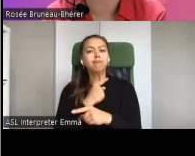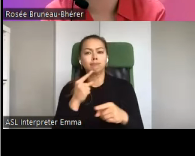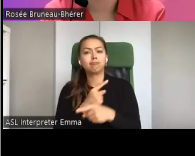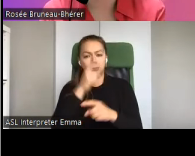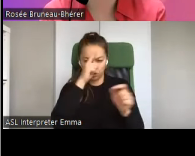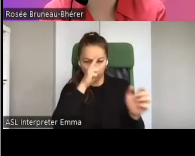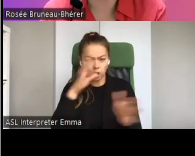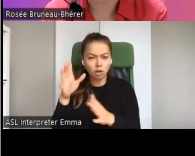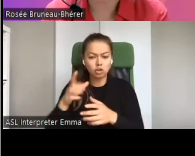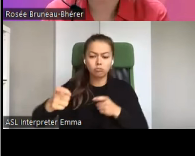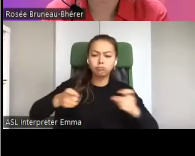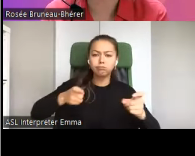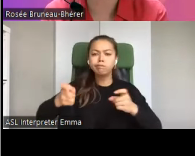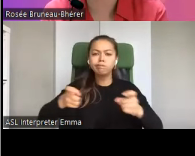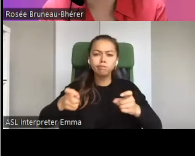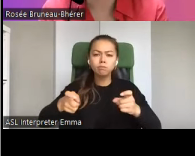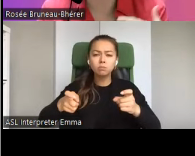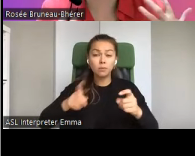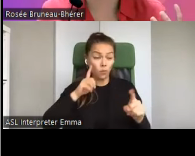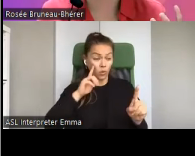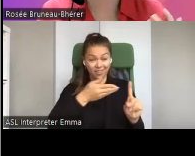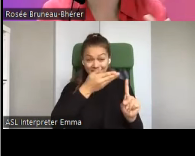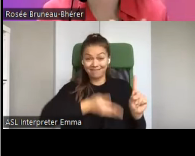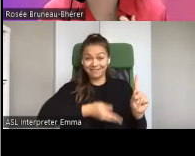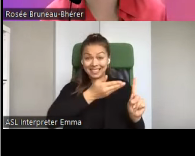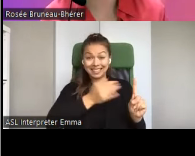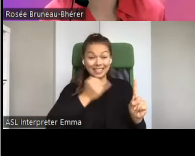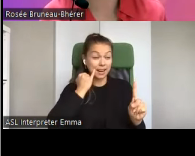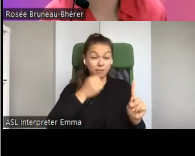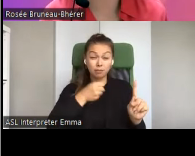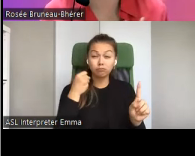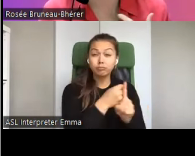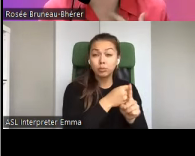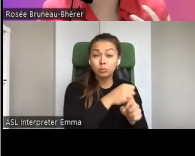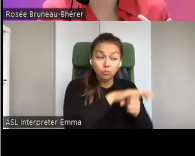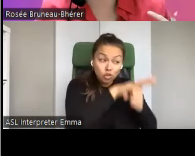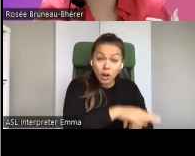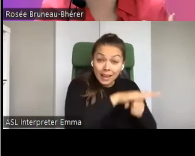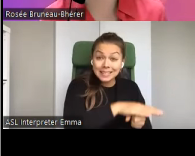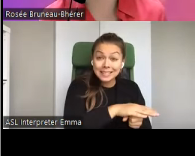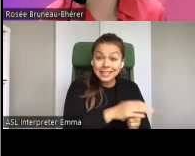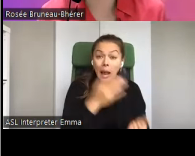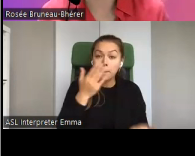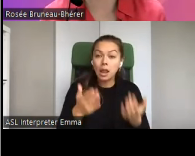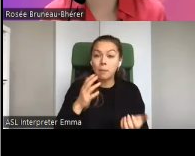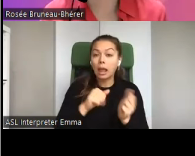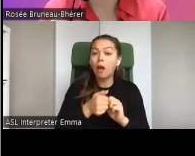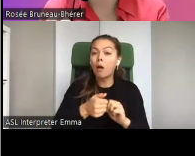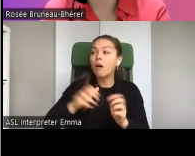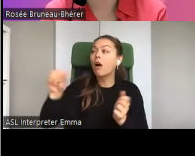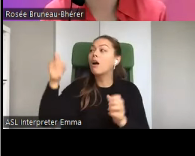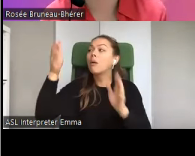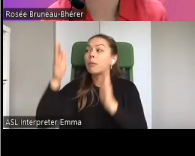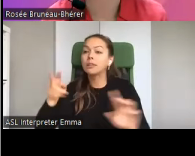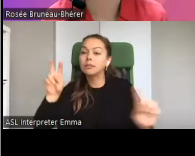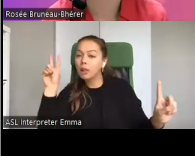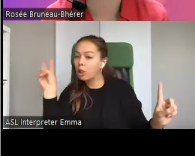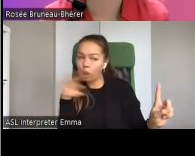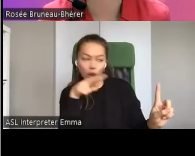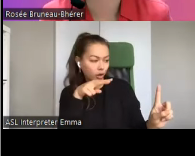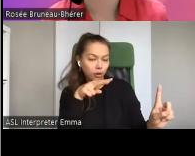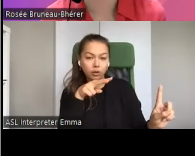triggered by a perceived danger in his environment, you know, it could be someone's look, it could be a memory, could be a physical sensation, could be